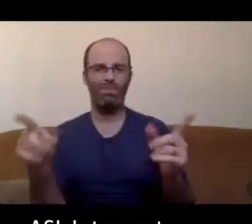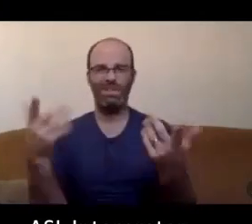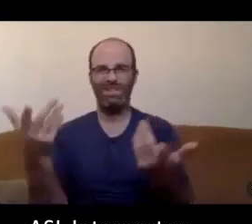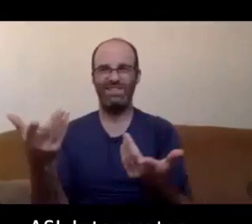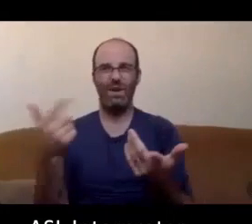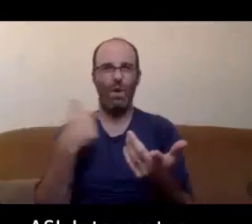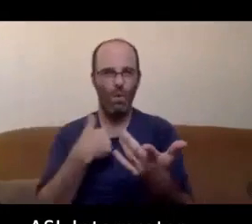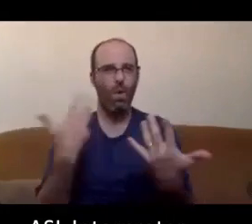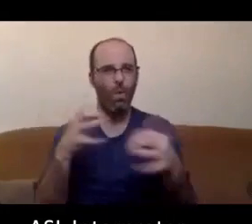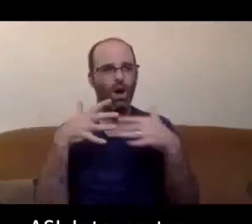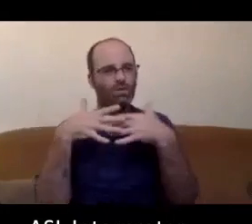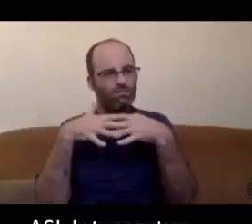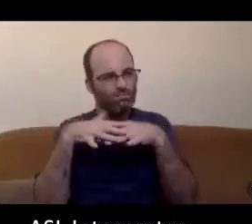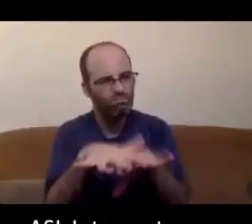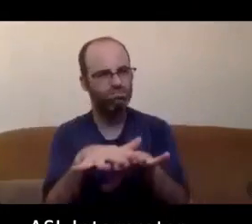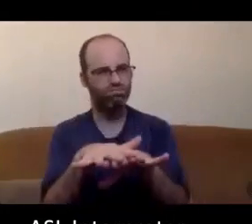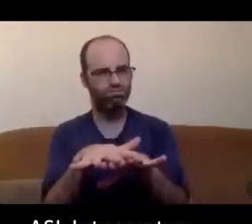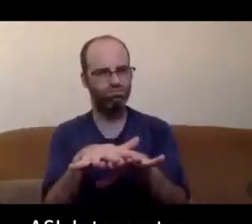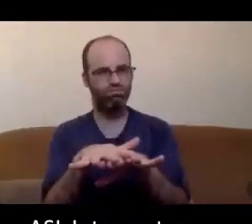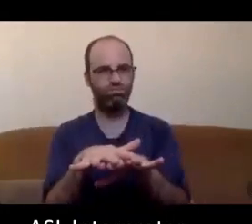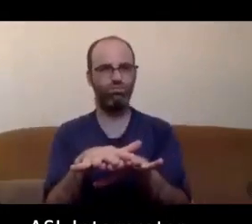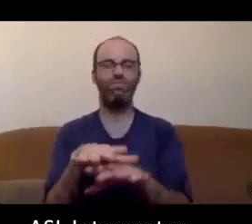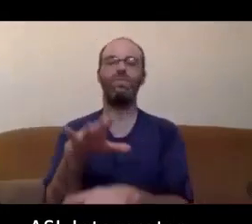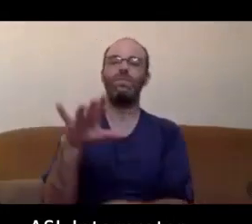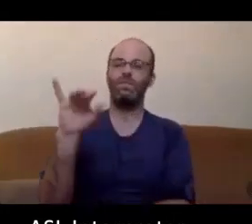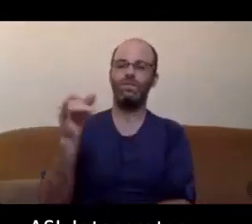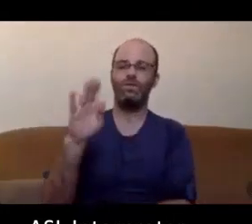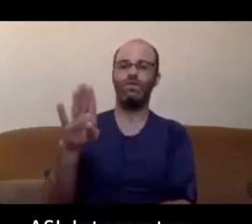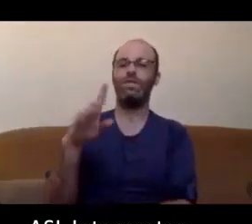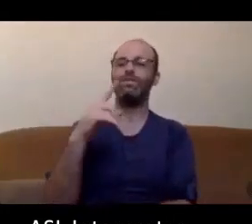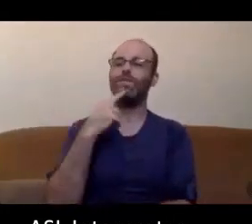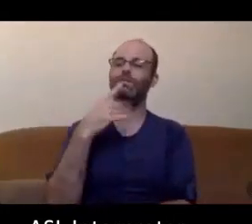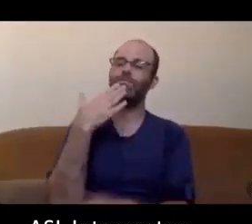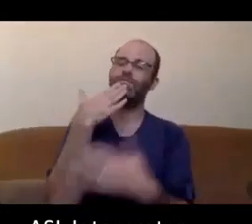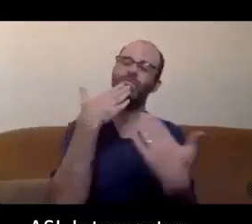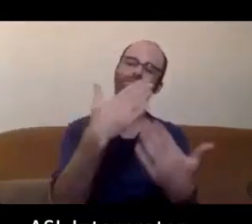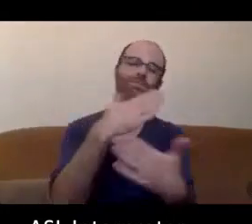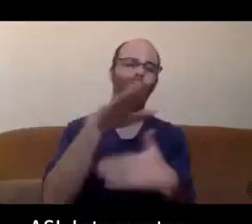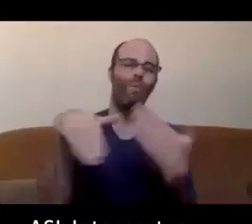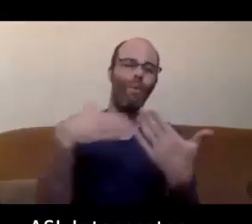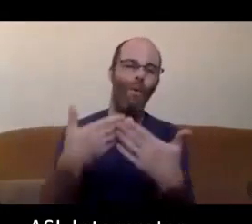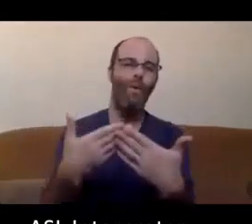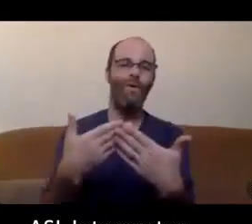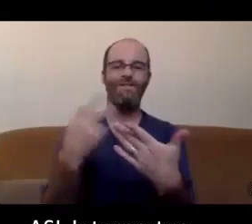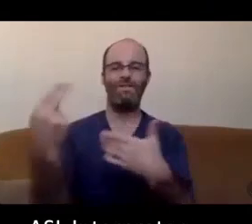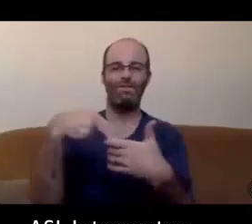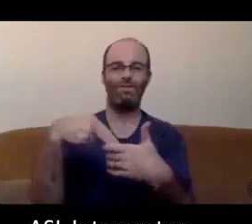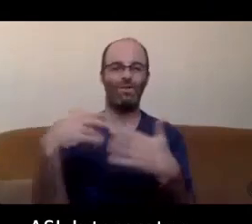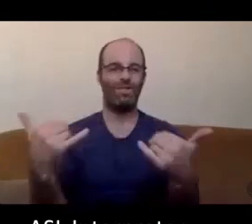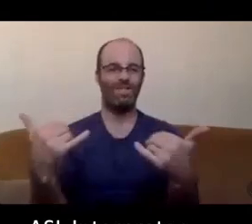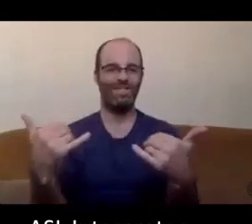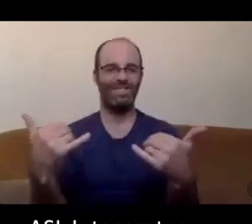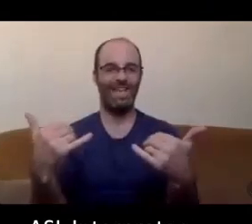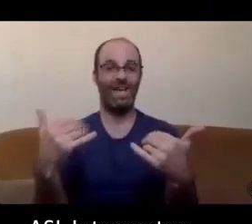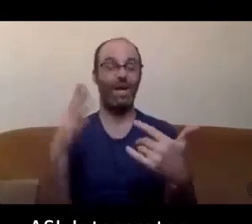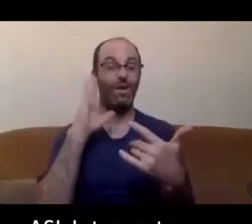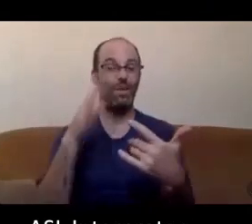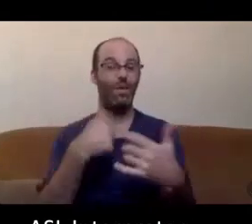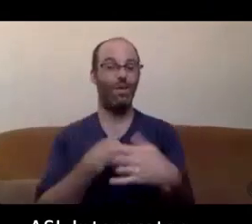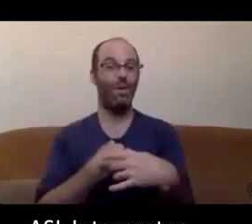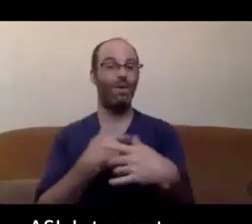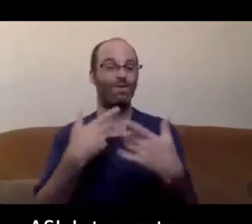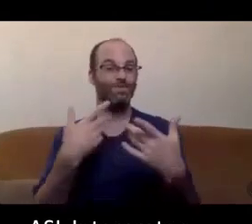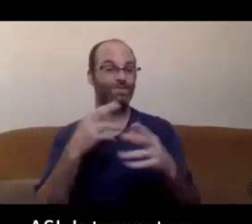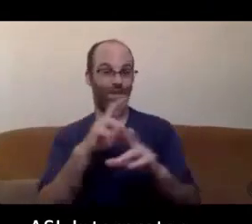Absolutely. Well, thank you, gentlemen, so much for joining me today. We are going to make some room for the next session coming